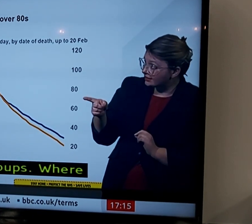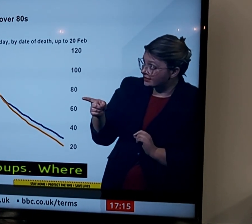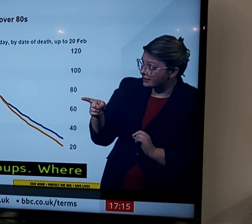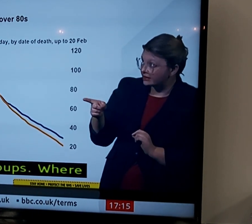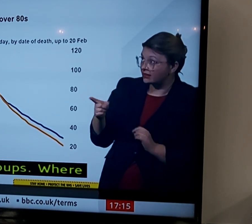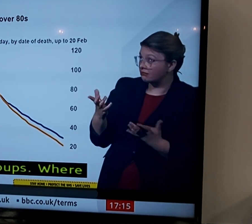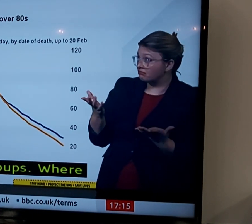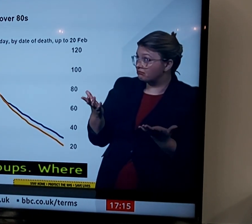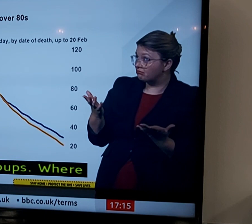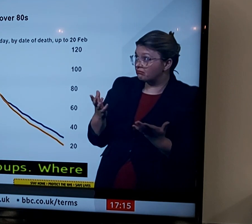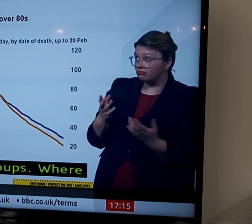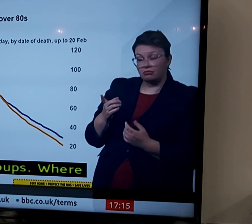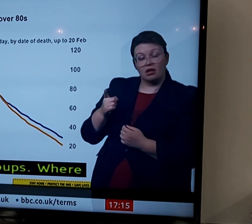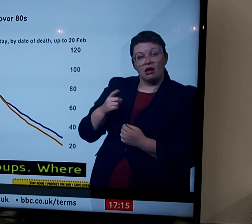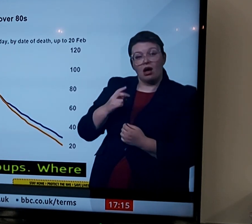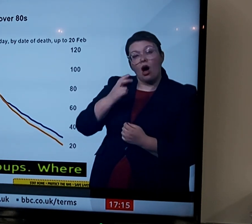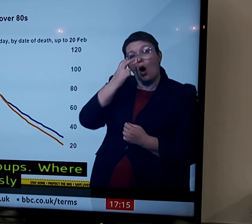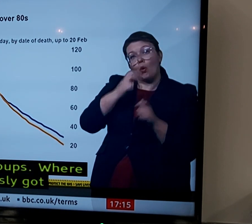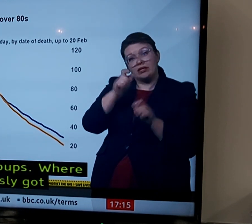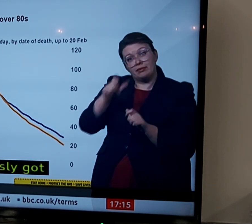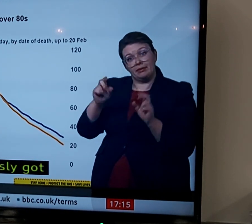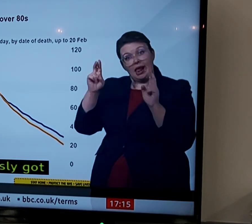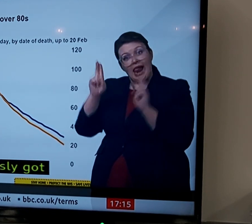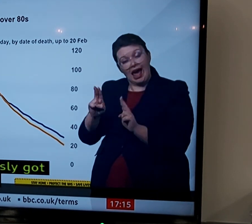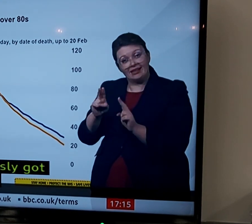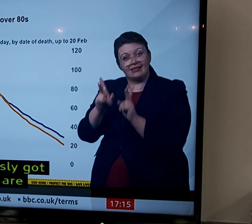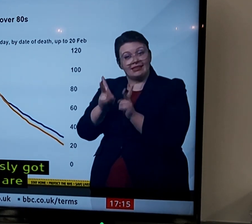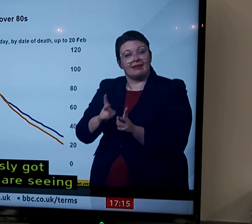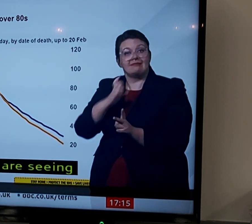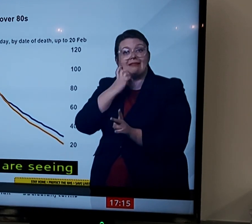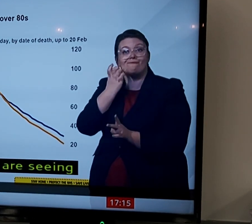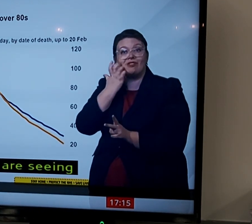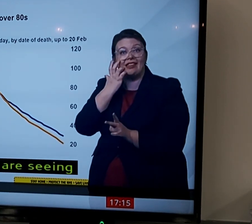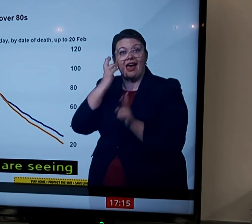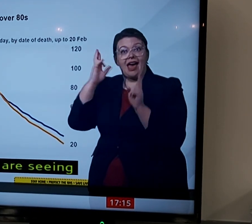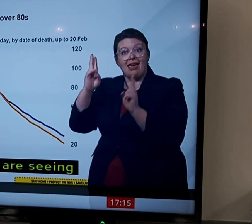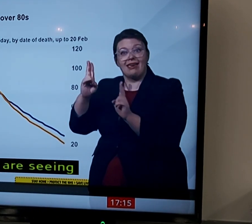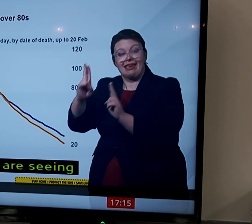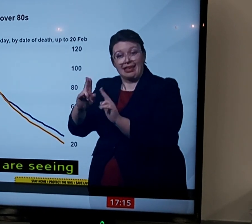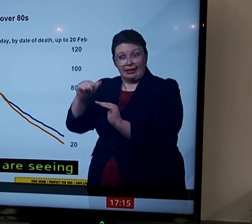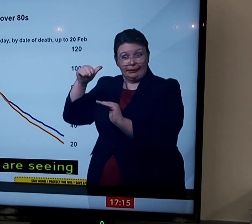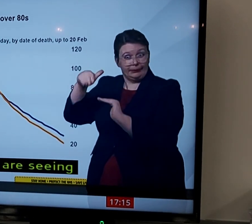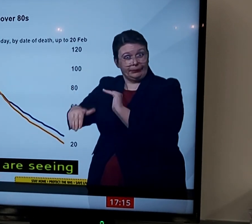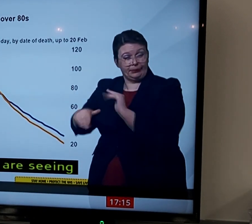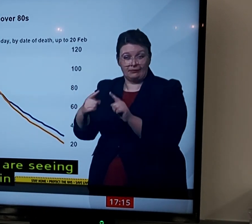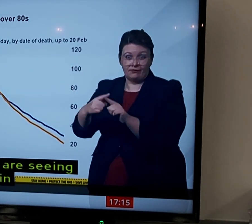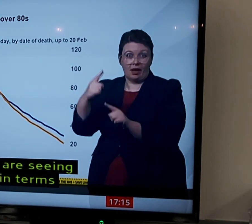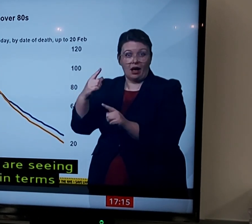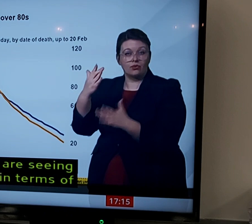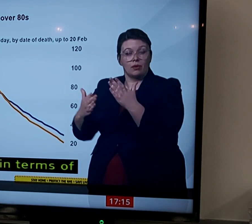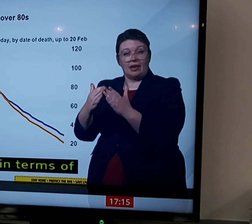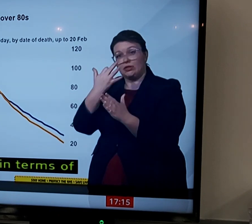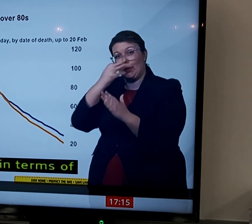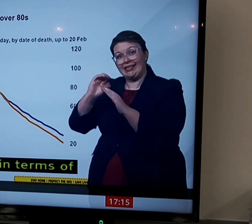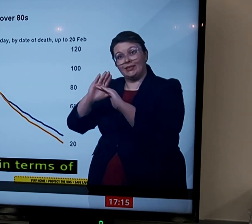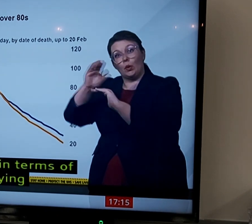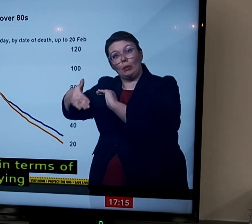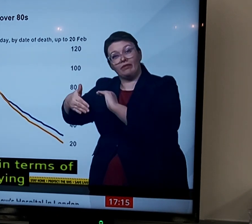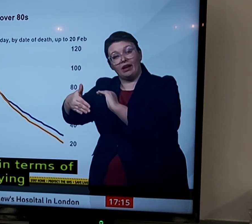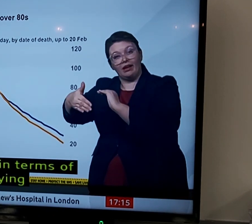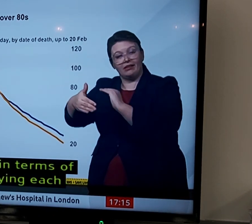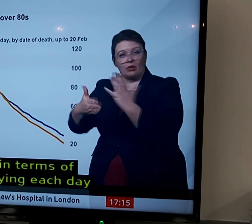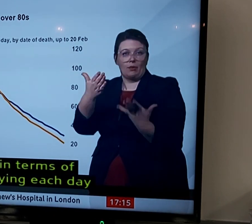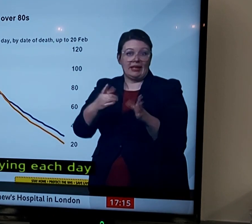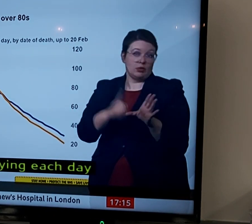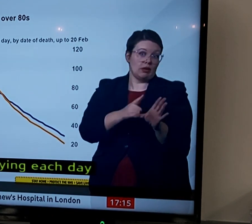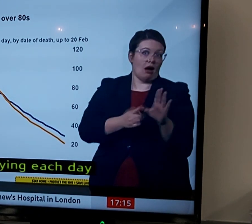decline in terms of the number of people dying each day is going faster amongst the over 80s. And